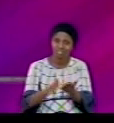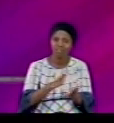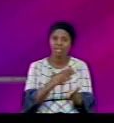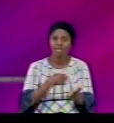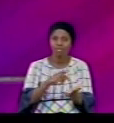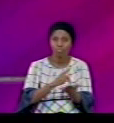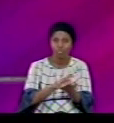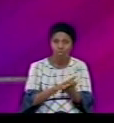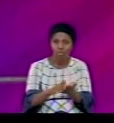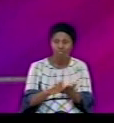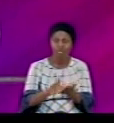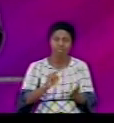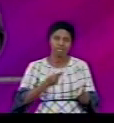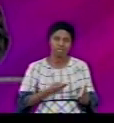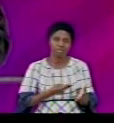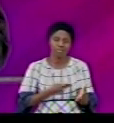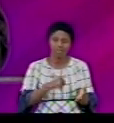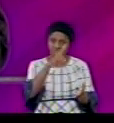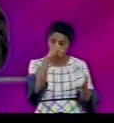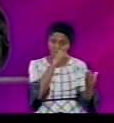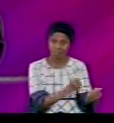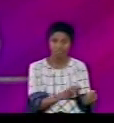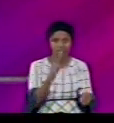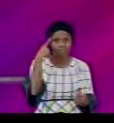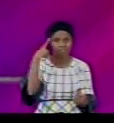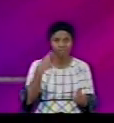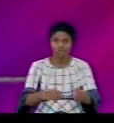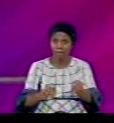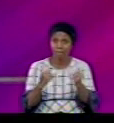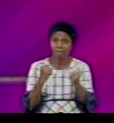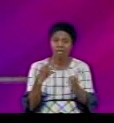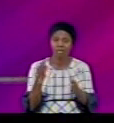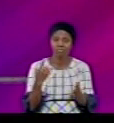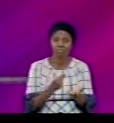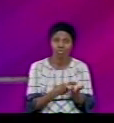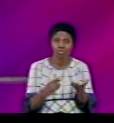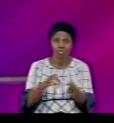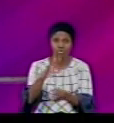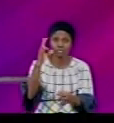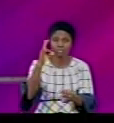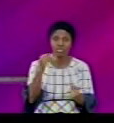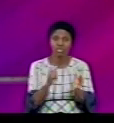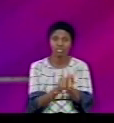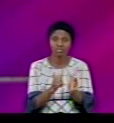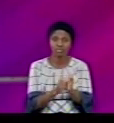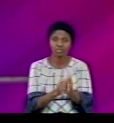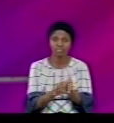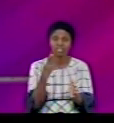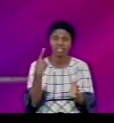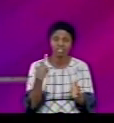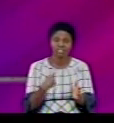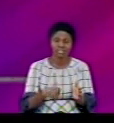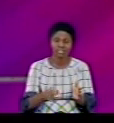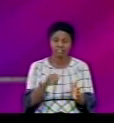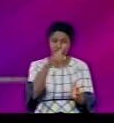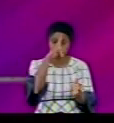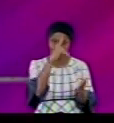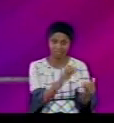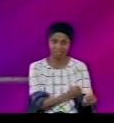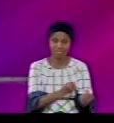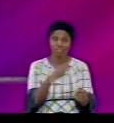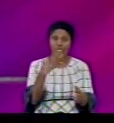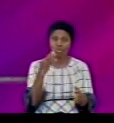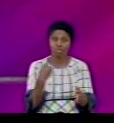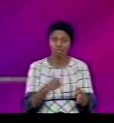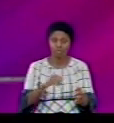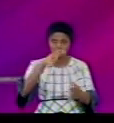us. Faith for the power of the Holy Ghost. That's the faith of the Son of God. Faith